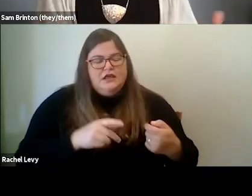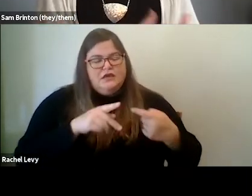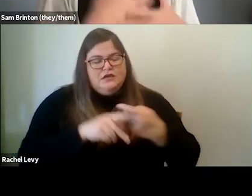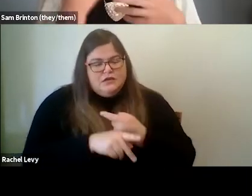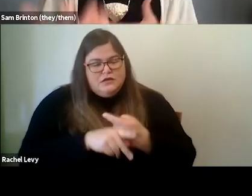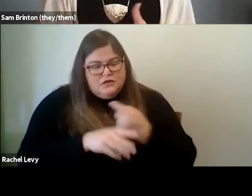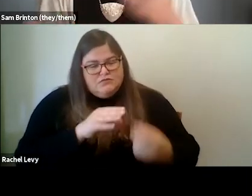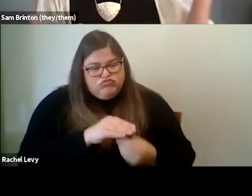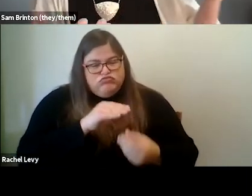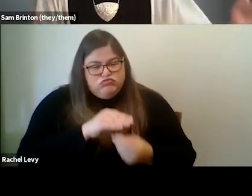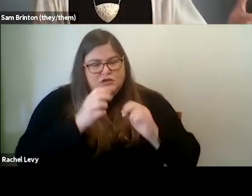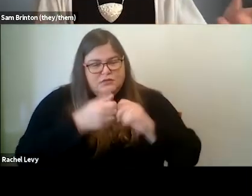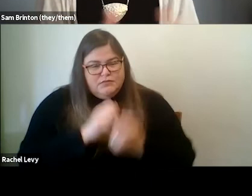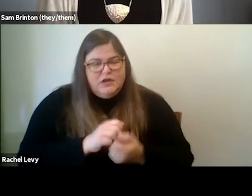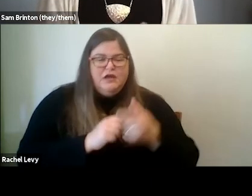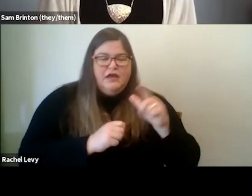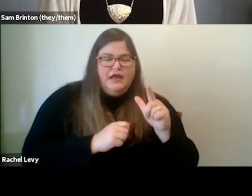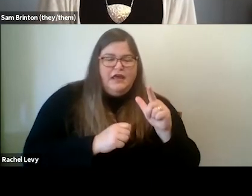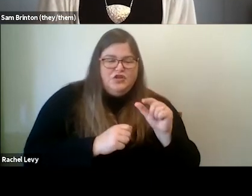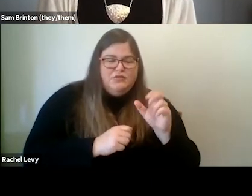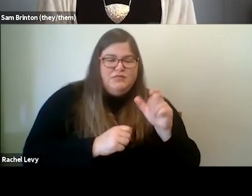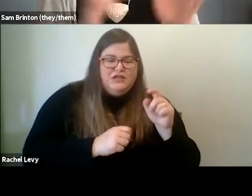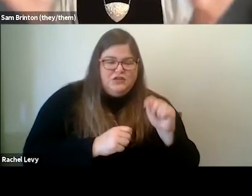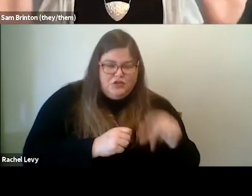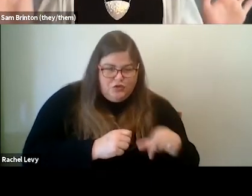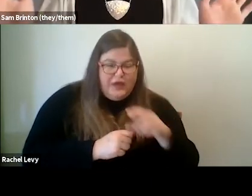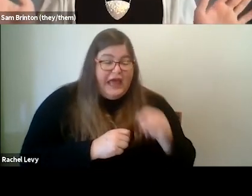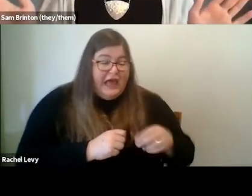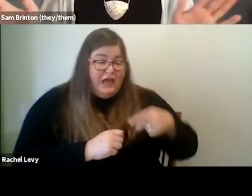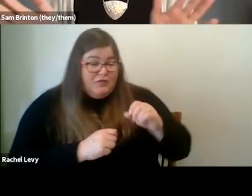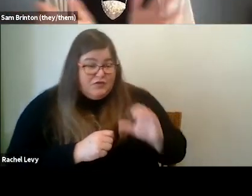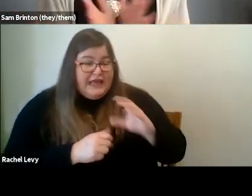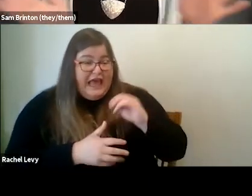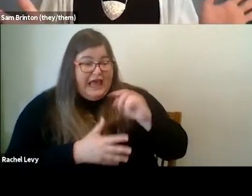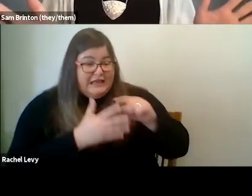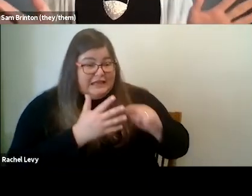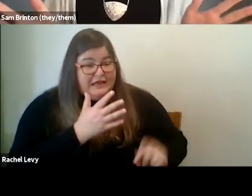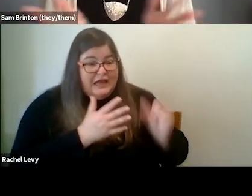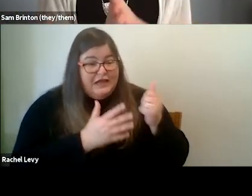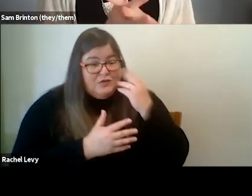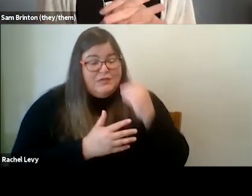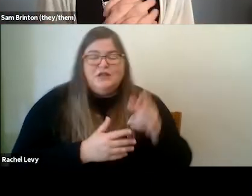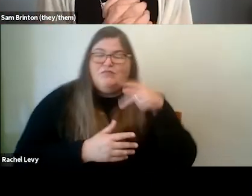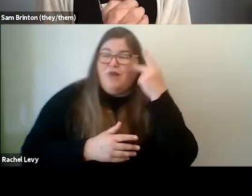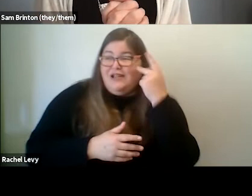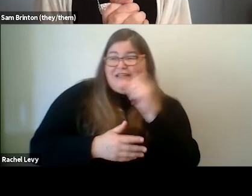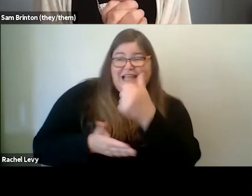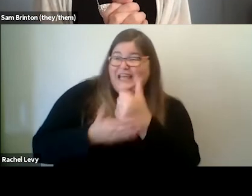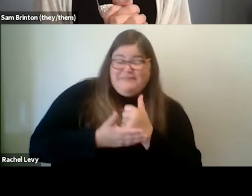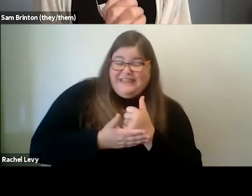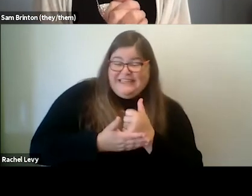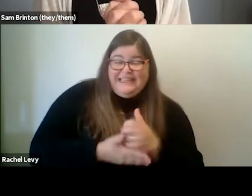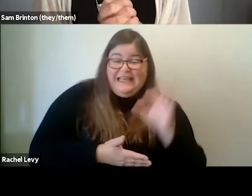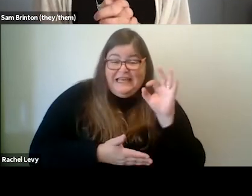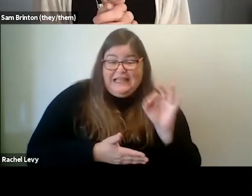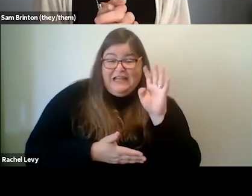being LGBTQ, a person of color, and variety of other experiences. Now, let's be very clear, politics has not made it much easier.